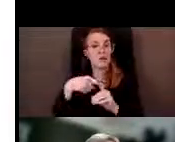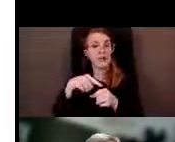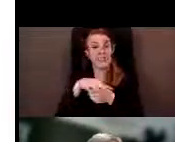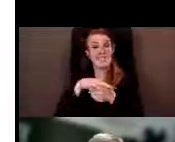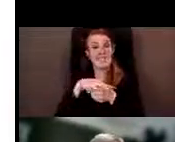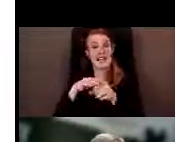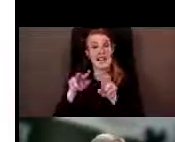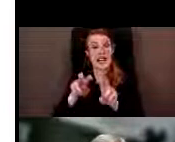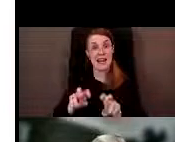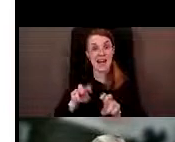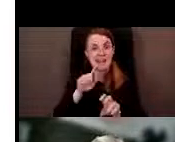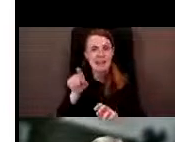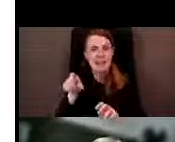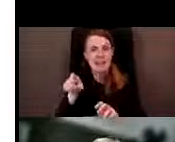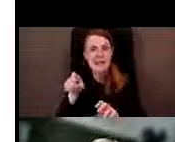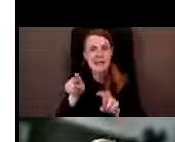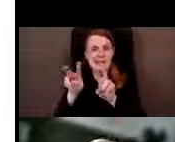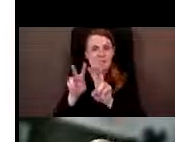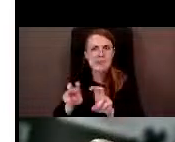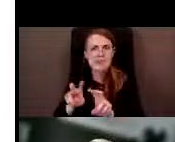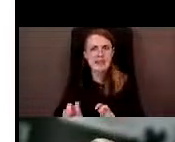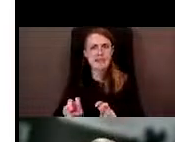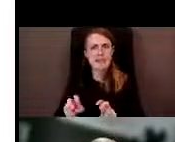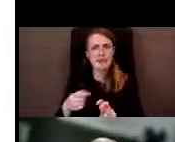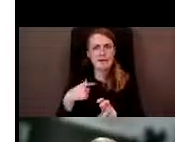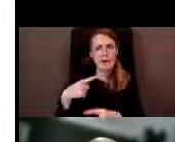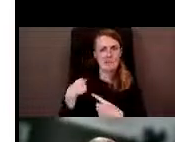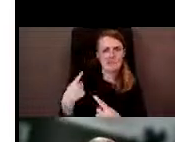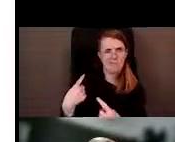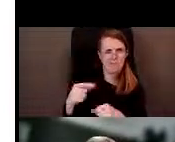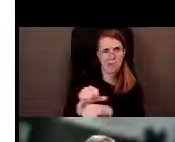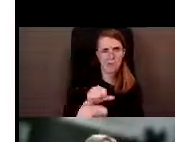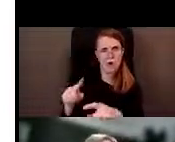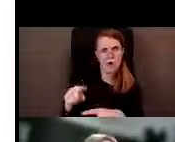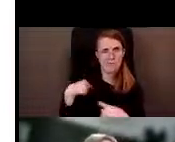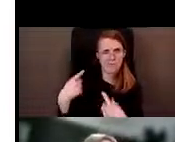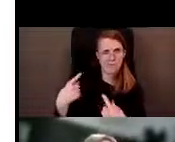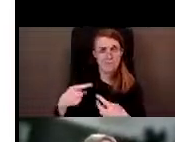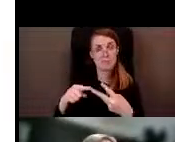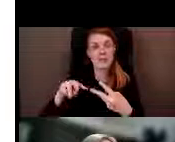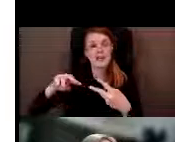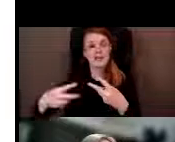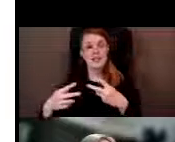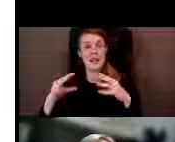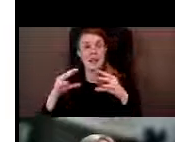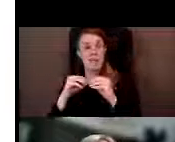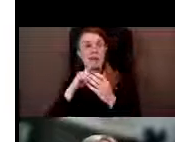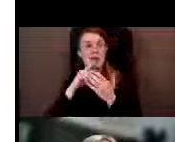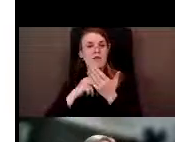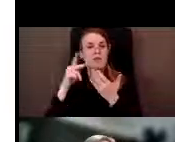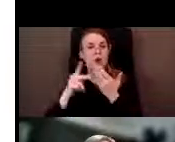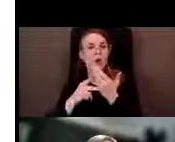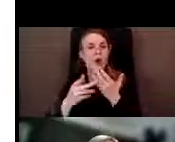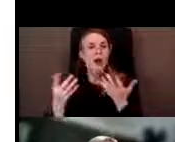needs assessment from some of the background work we had done. The second meeting covered questions of programming, and by programming, we mean